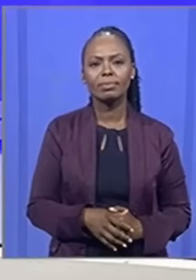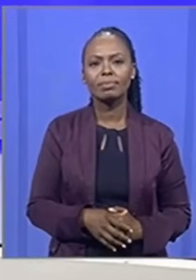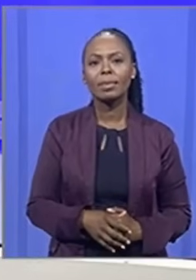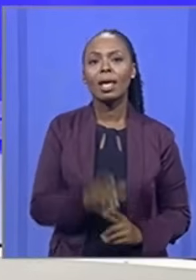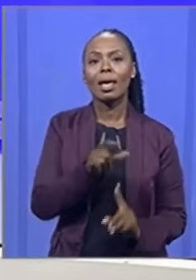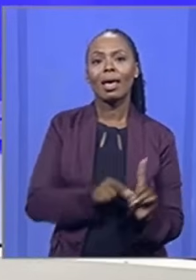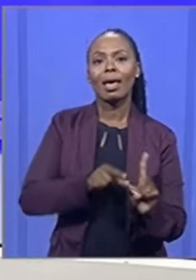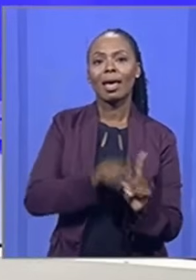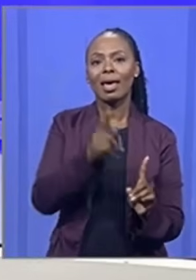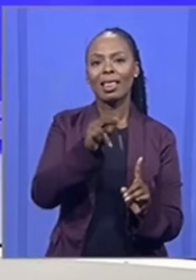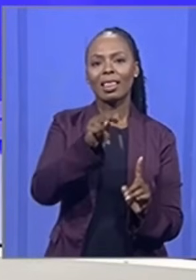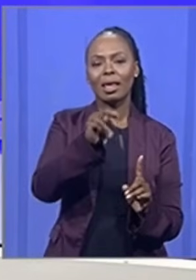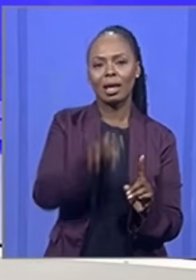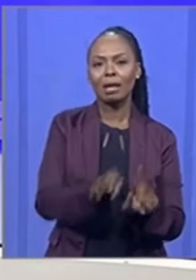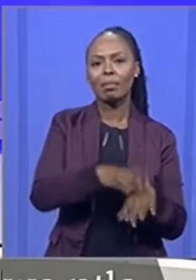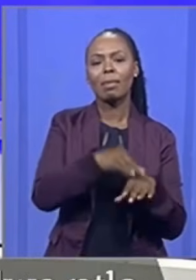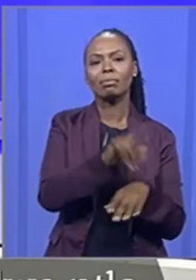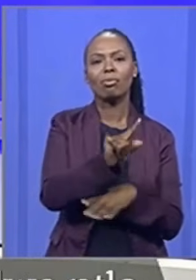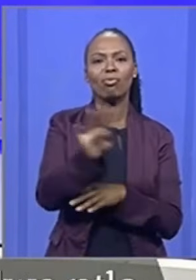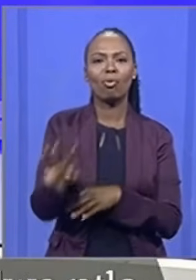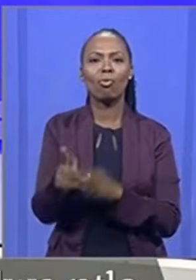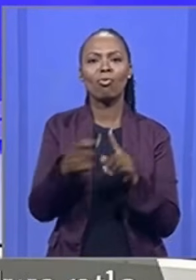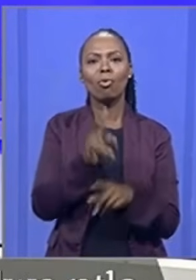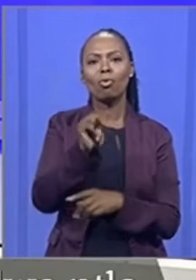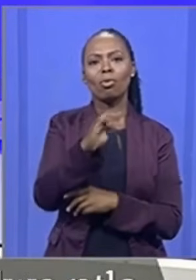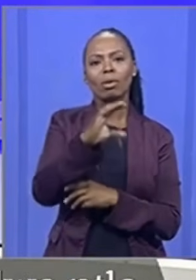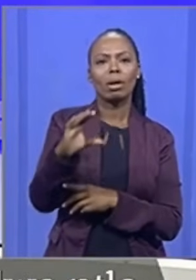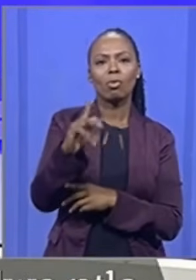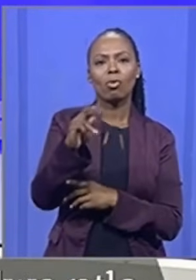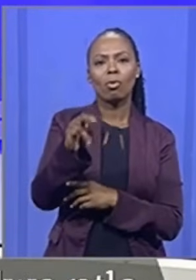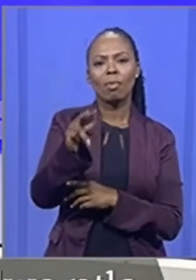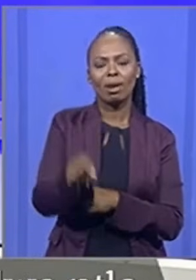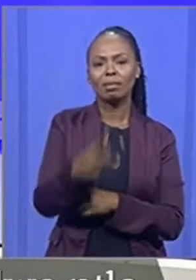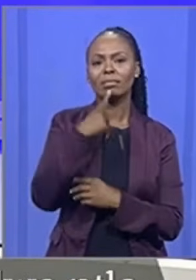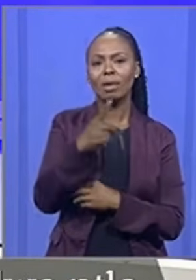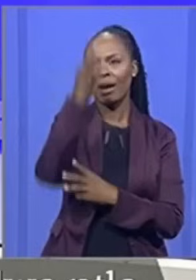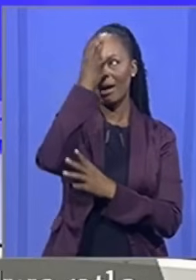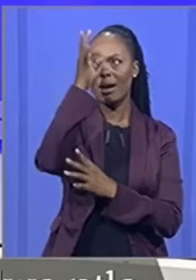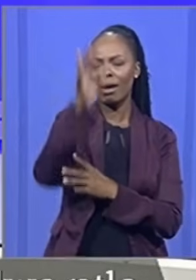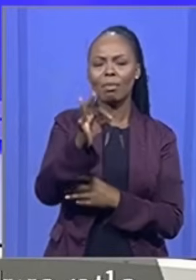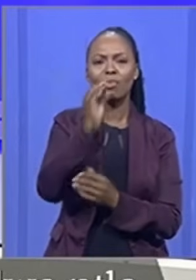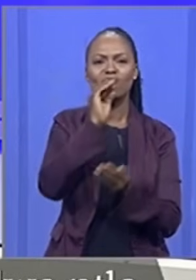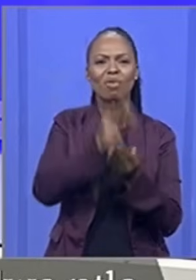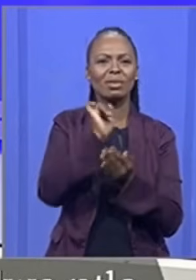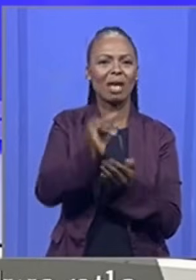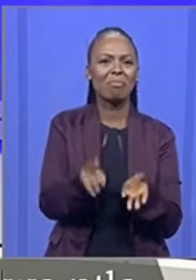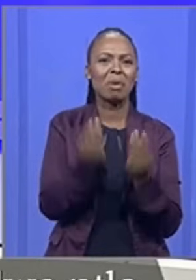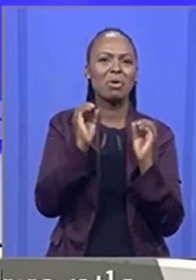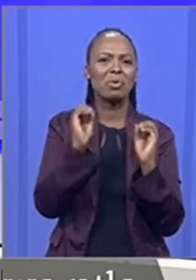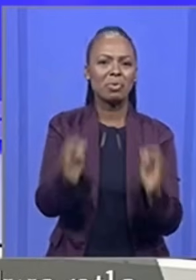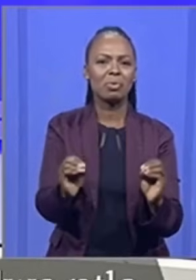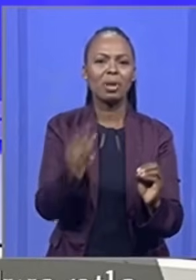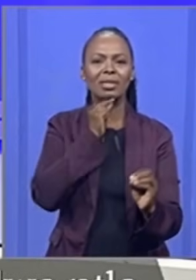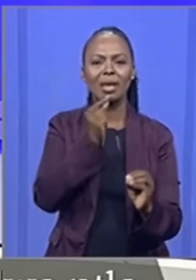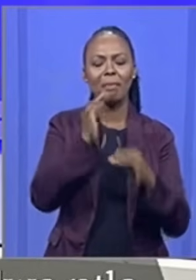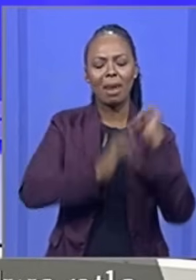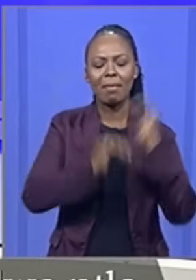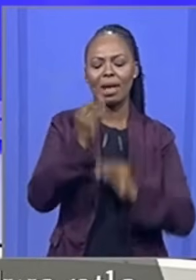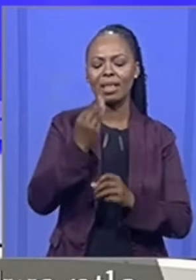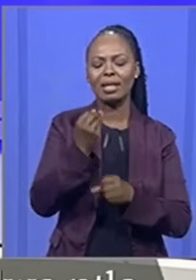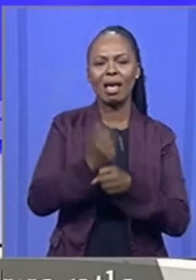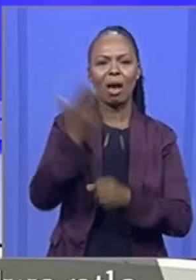Catherine Potgieter dilemo di 74 wa kurumane Northern Cape re mmuso o hloleile ho phethisa tshepiso ya mo ahela ntlo dilemo tse